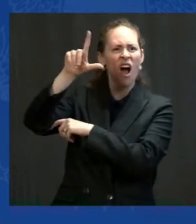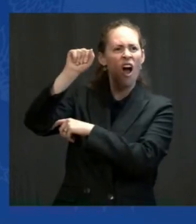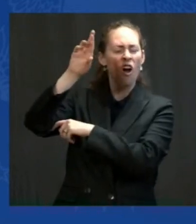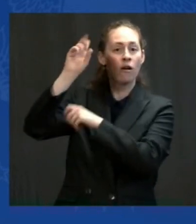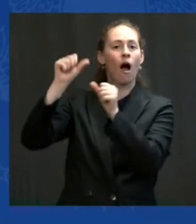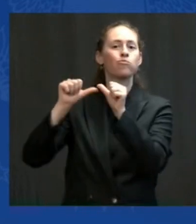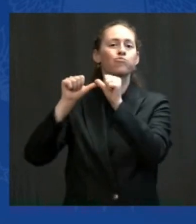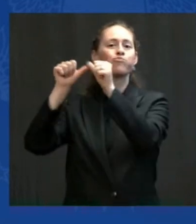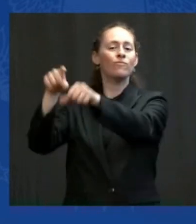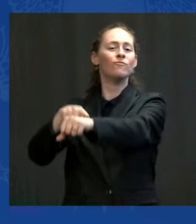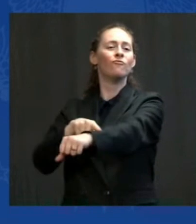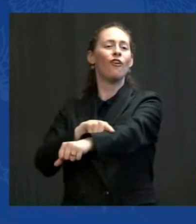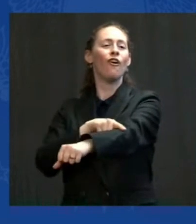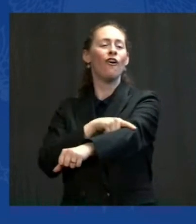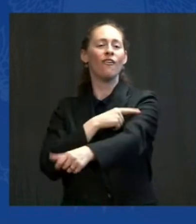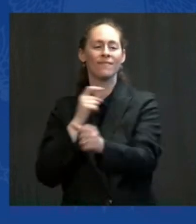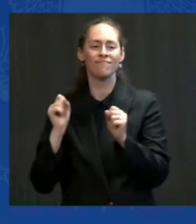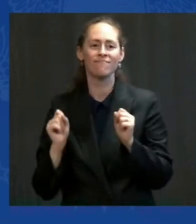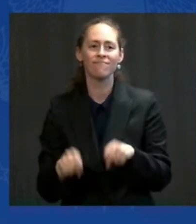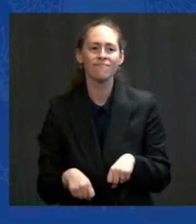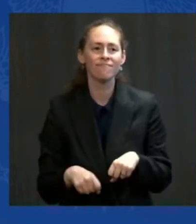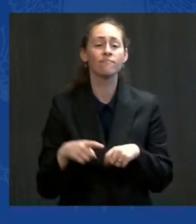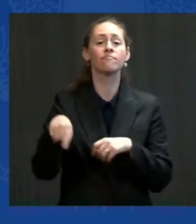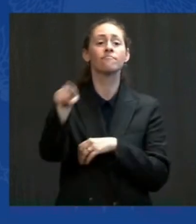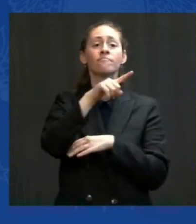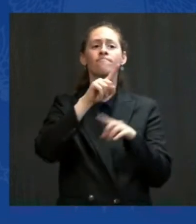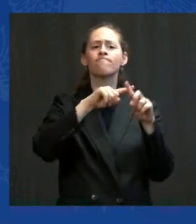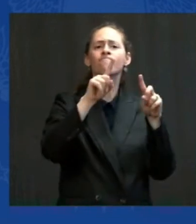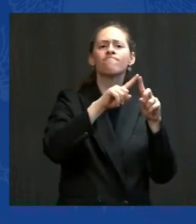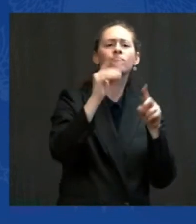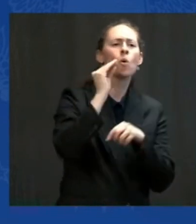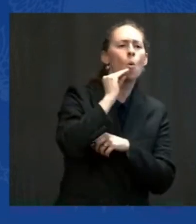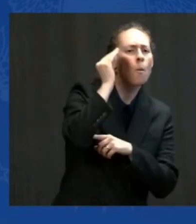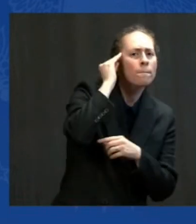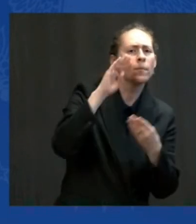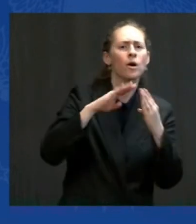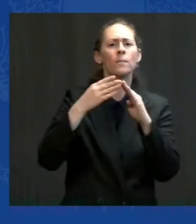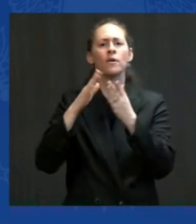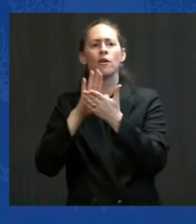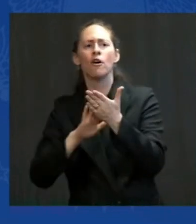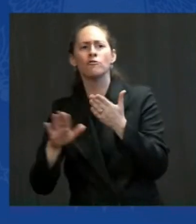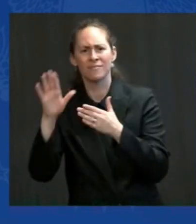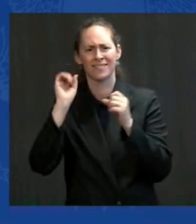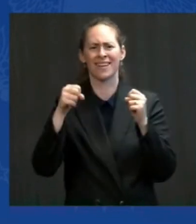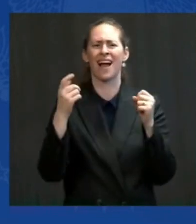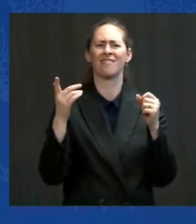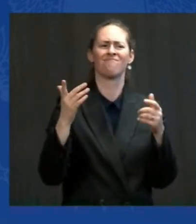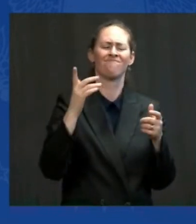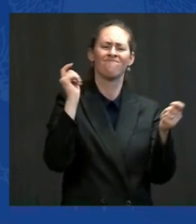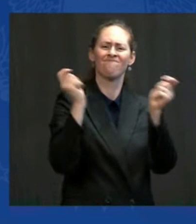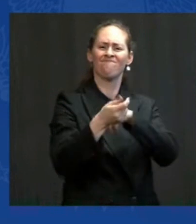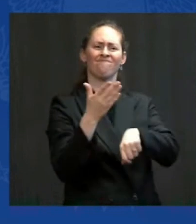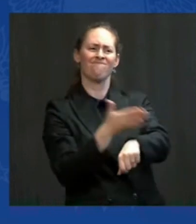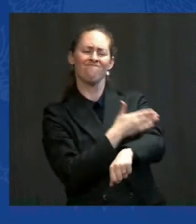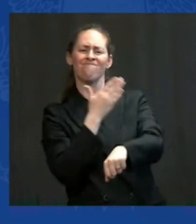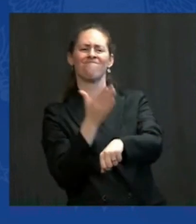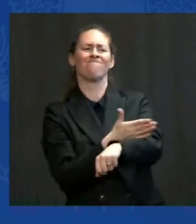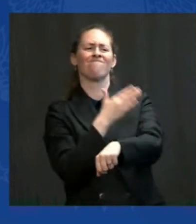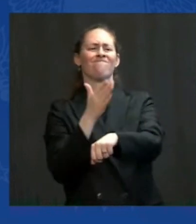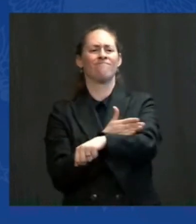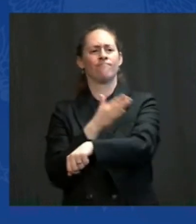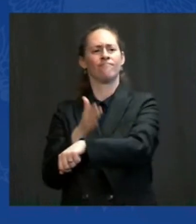homes and school and community centers to boost energy efficiency and cut electric bills. Folks, I've laid a lot of plans